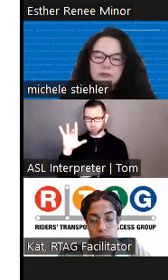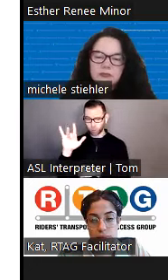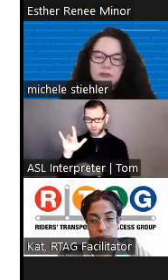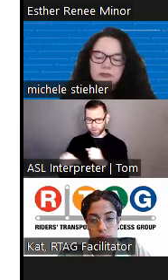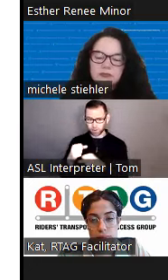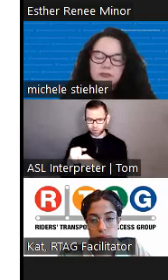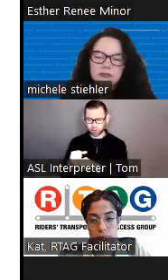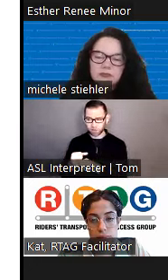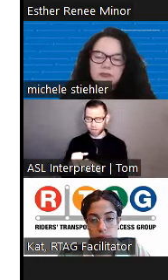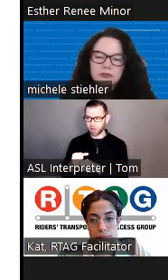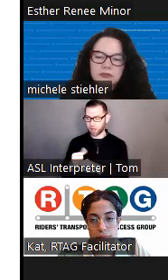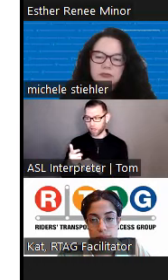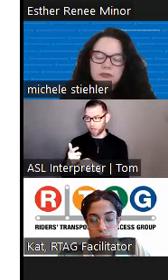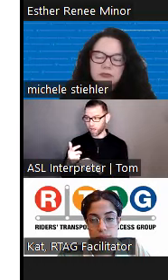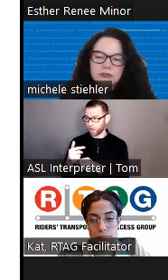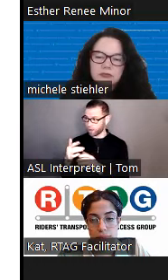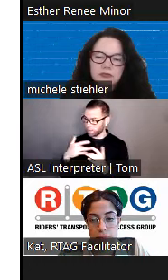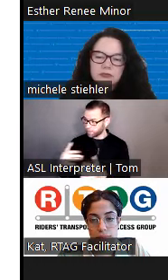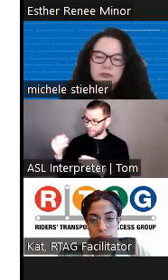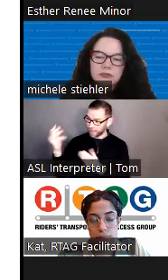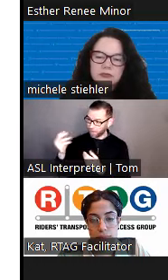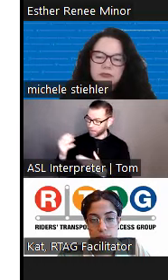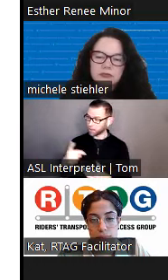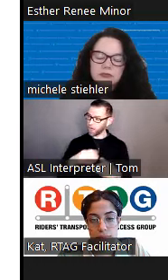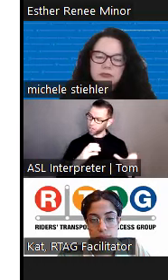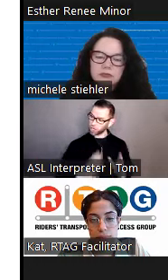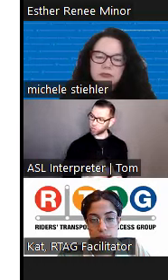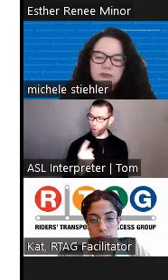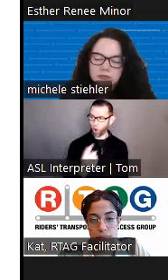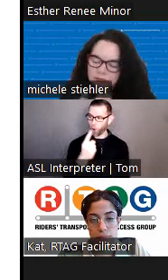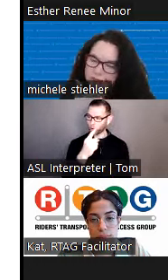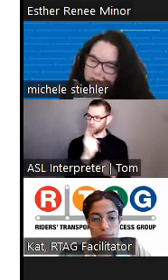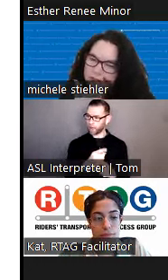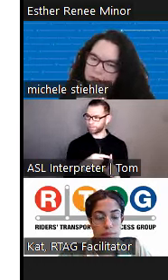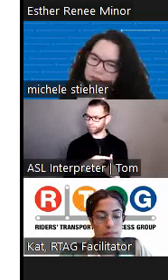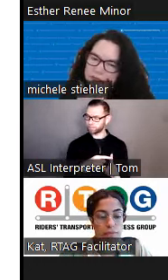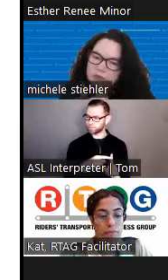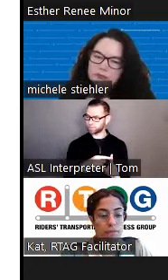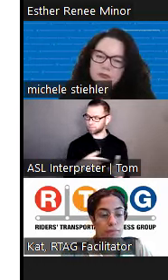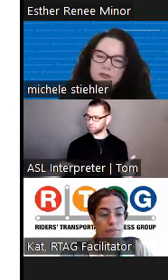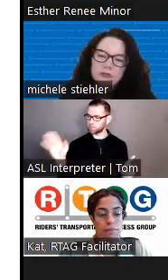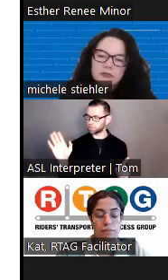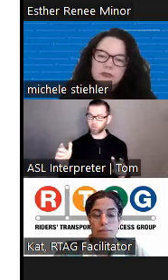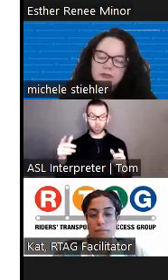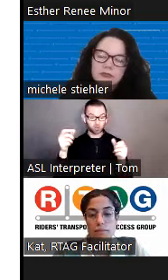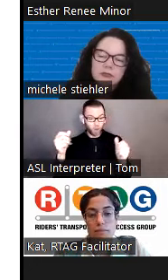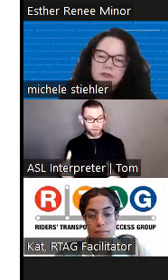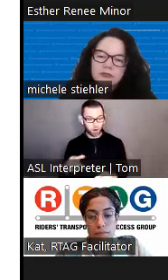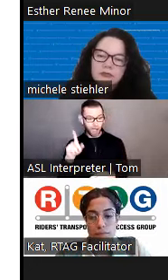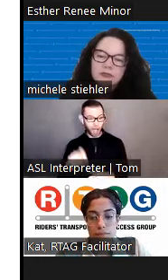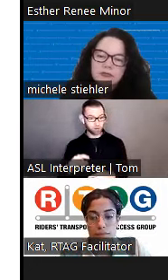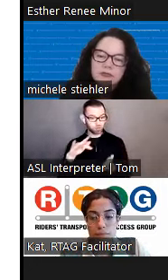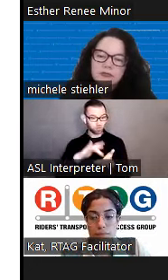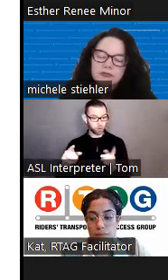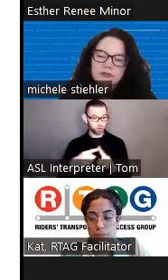always told the customer is always right. There is no need for a driver to be rude to a